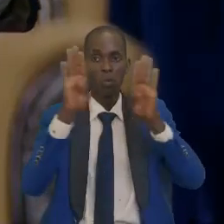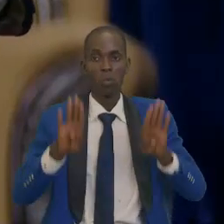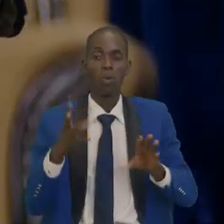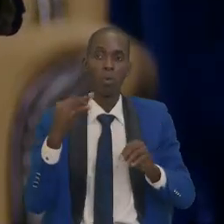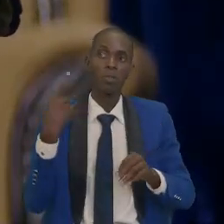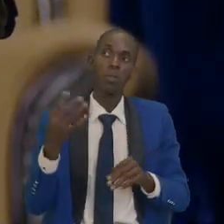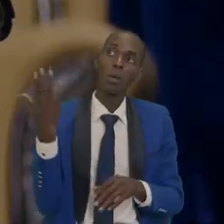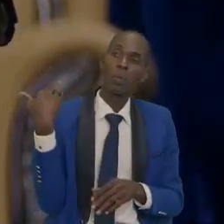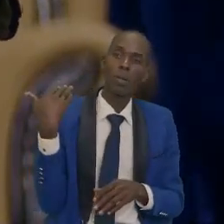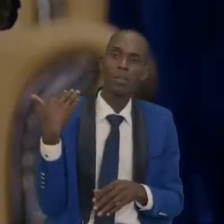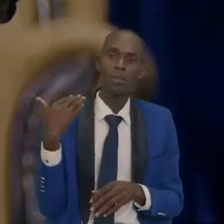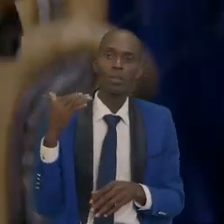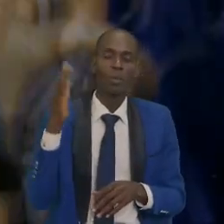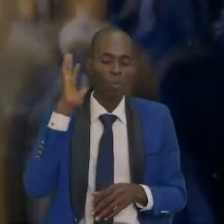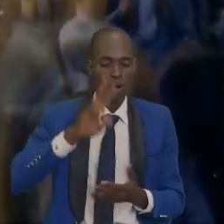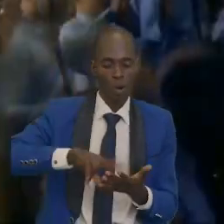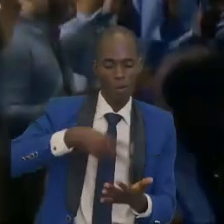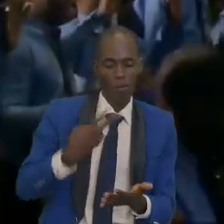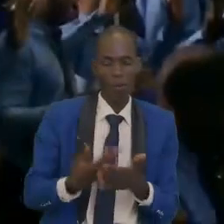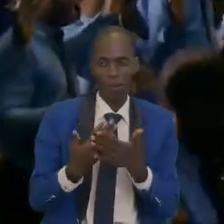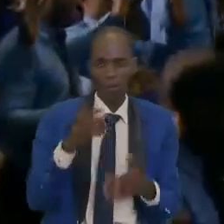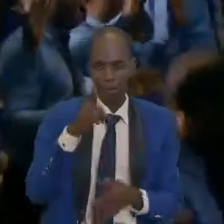they collapse before you right now